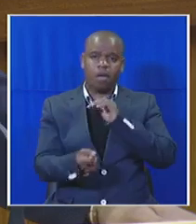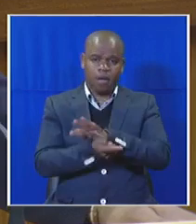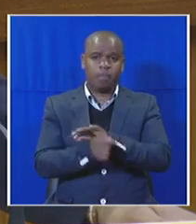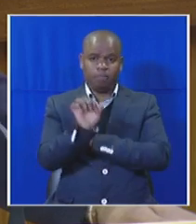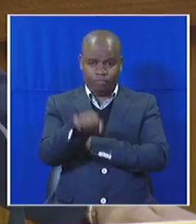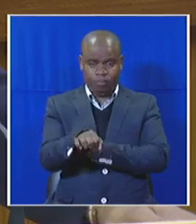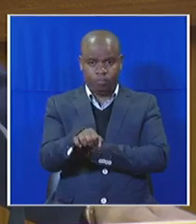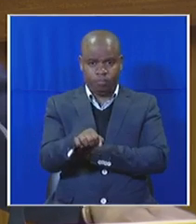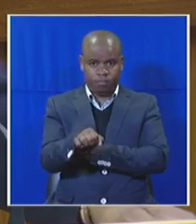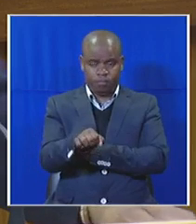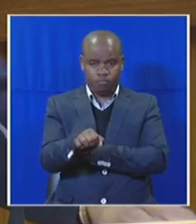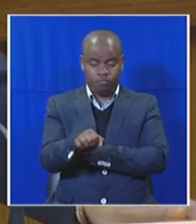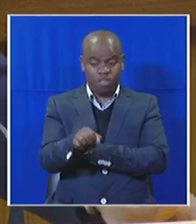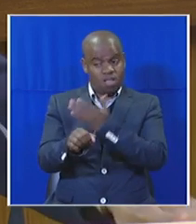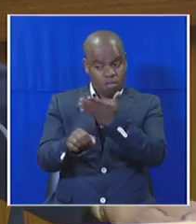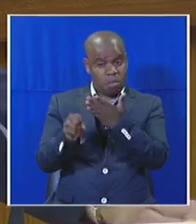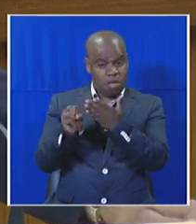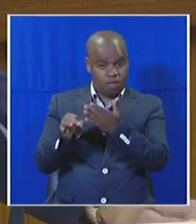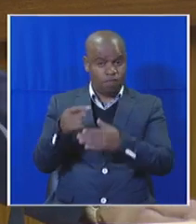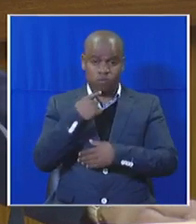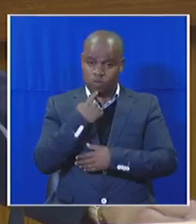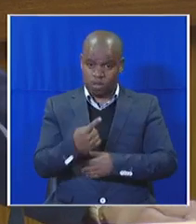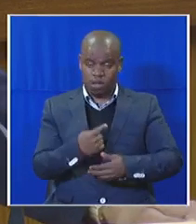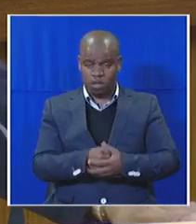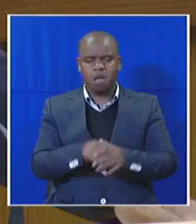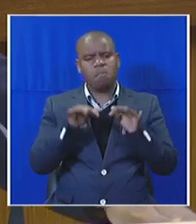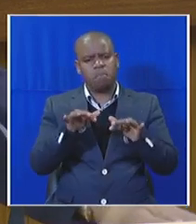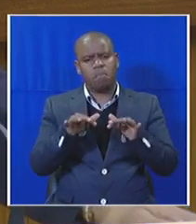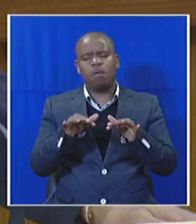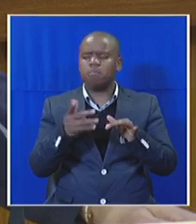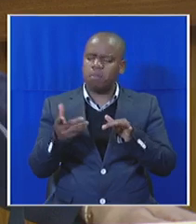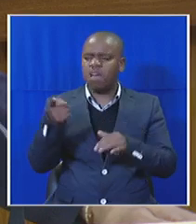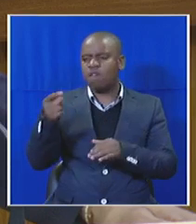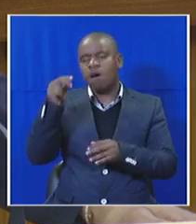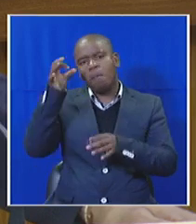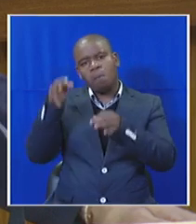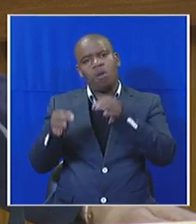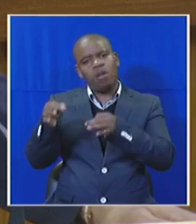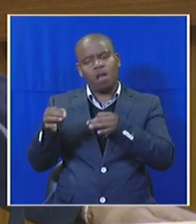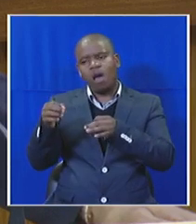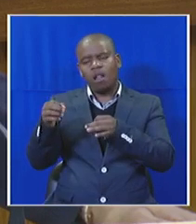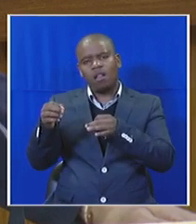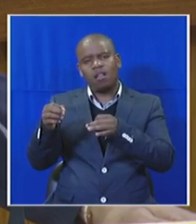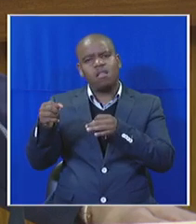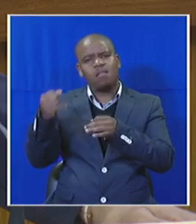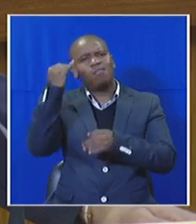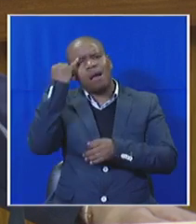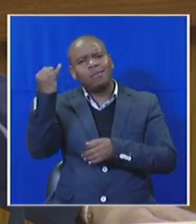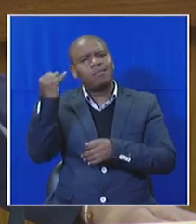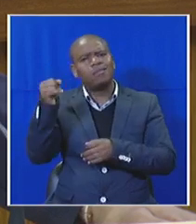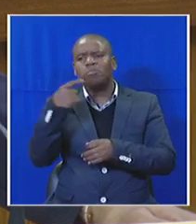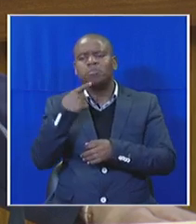If you are saying people who have political views must not do this, it means you will have